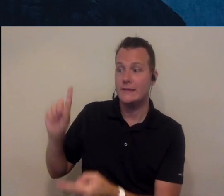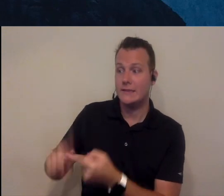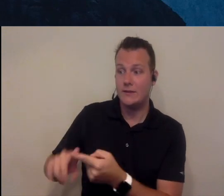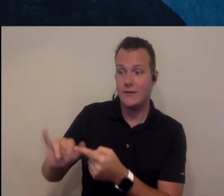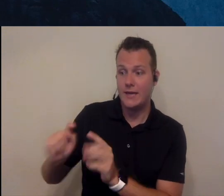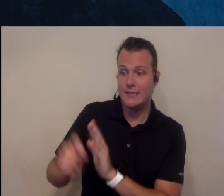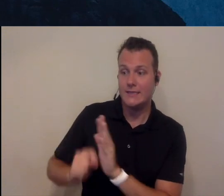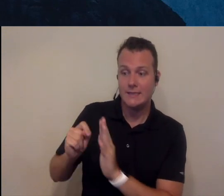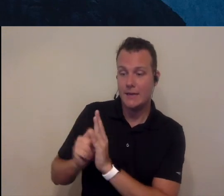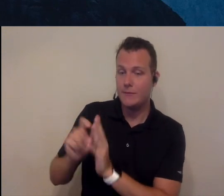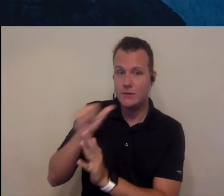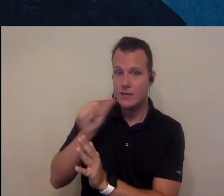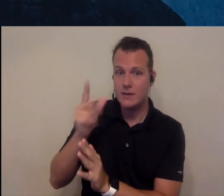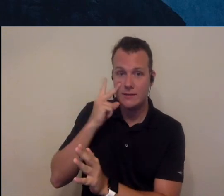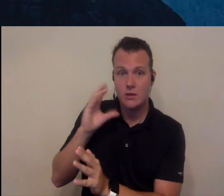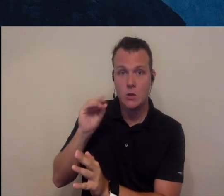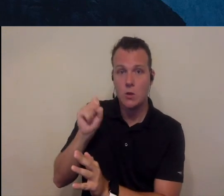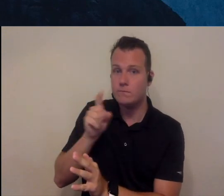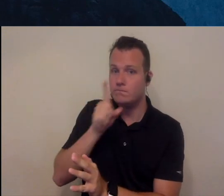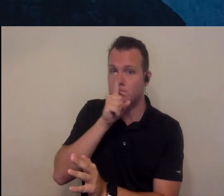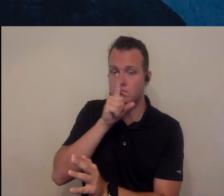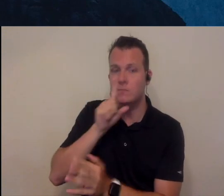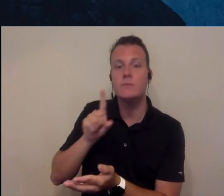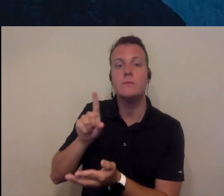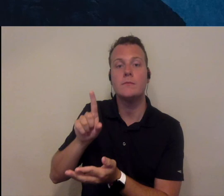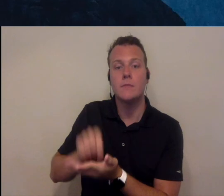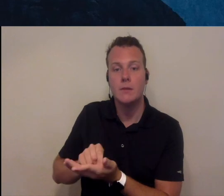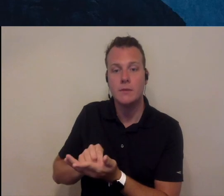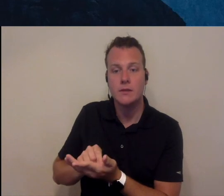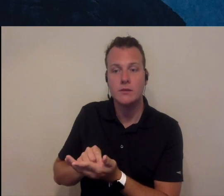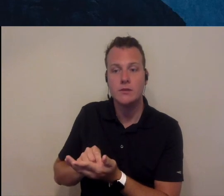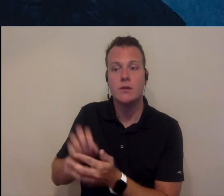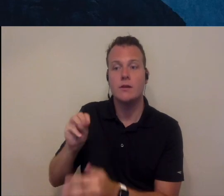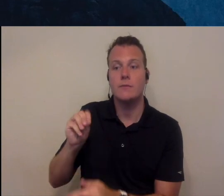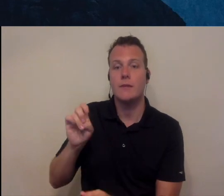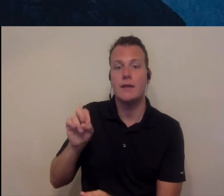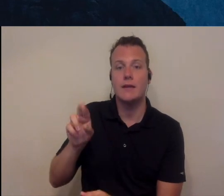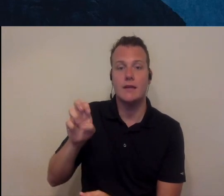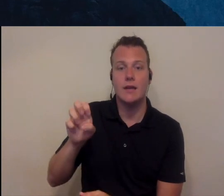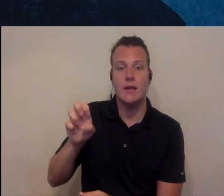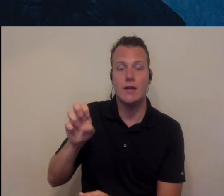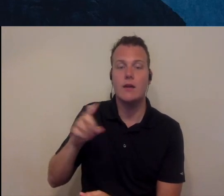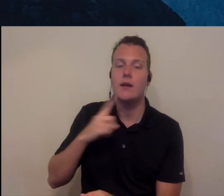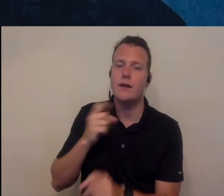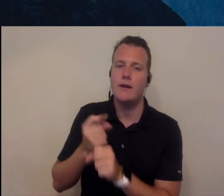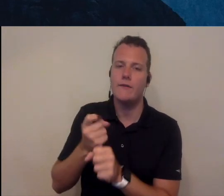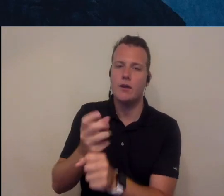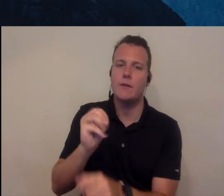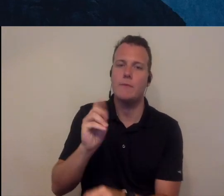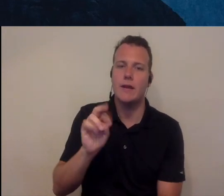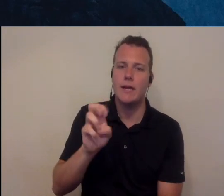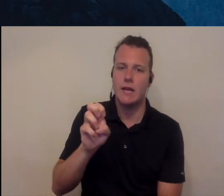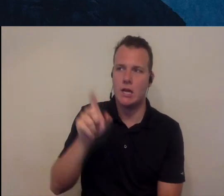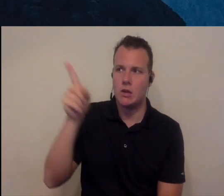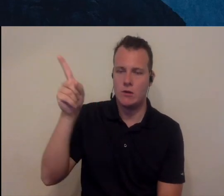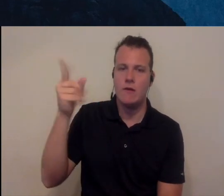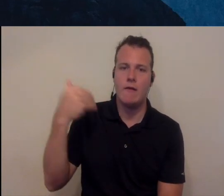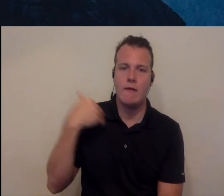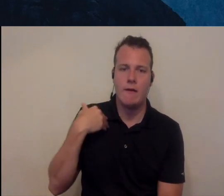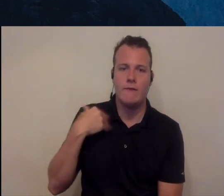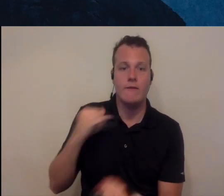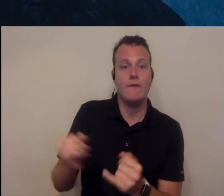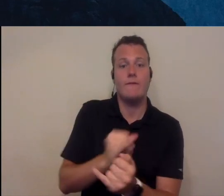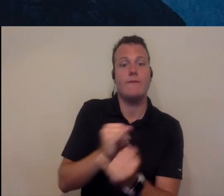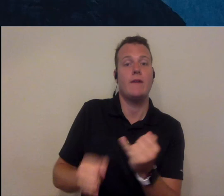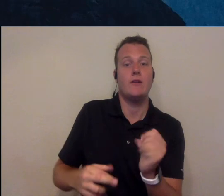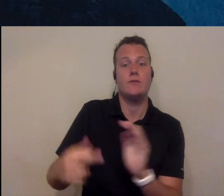then, you won't see what those codes are. They are published in the Medicare. Every year, Medicare